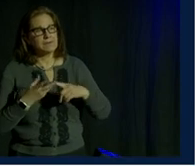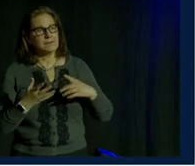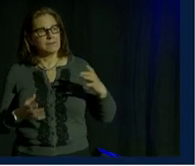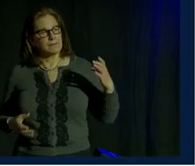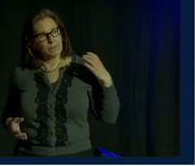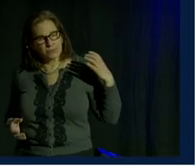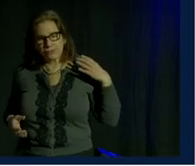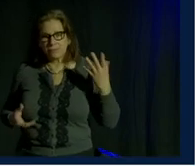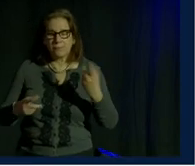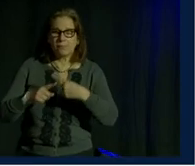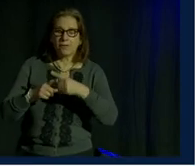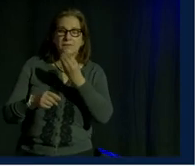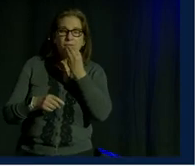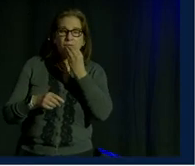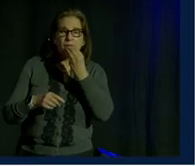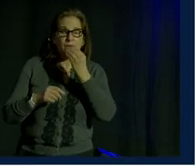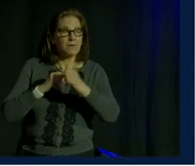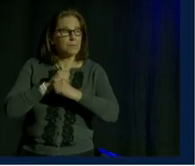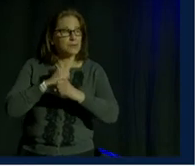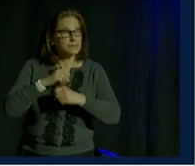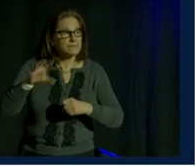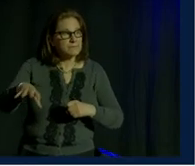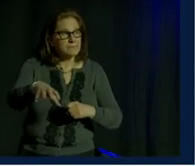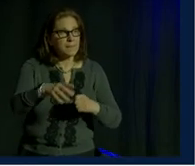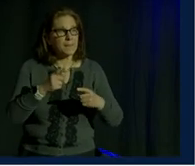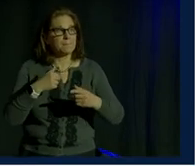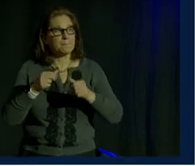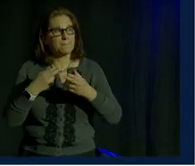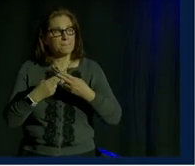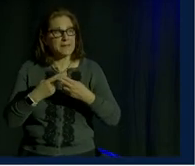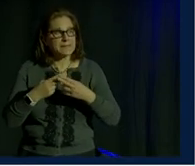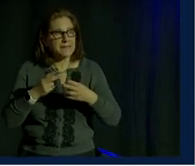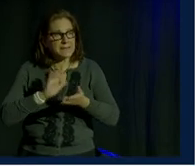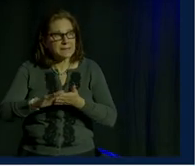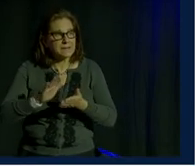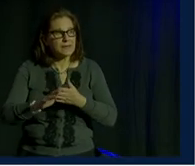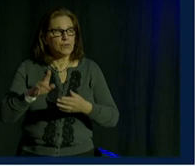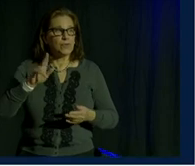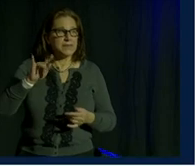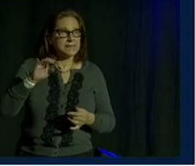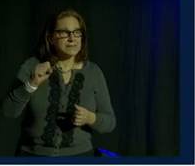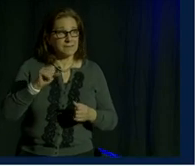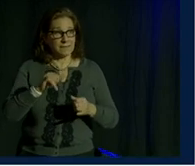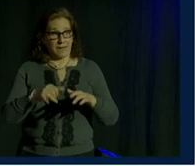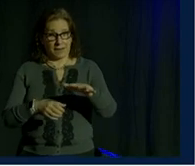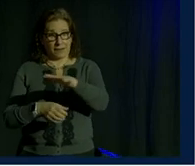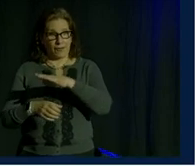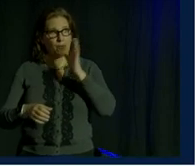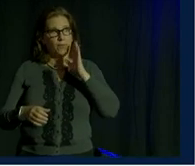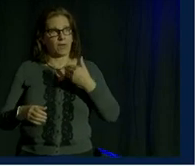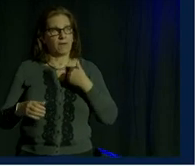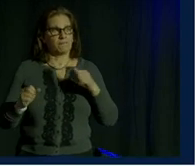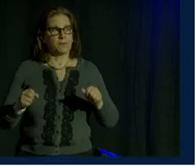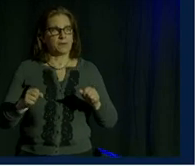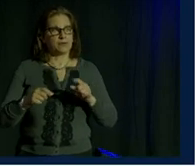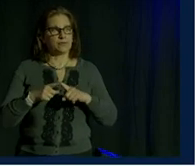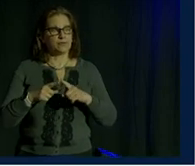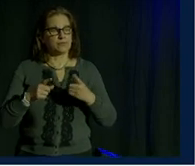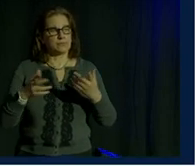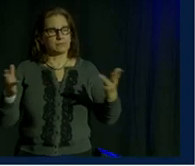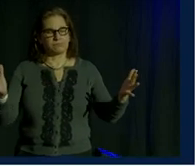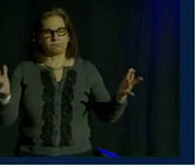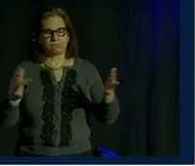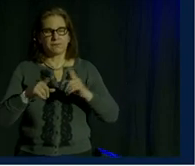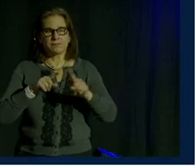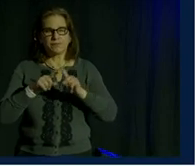space, maintenance and utility room. This arena will now provide the ability for increased multi-generational